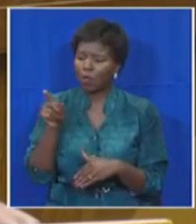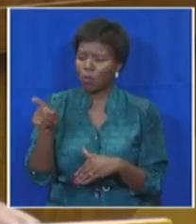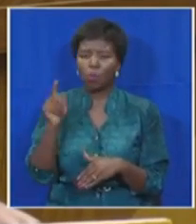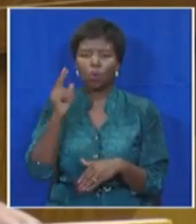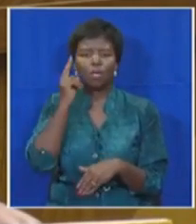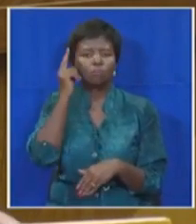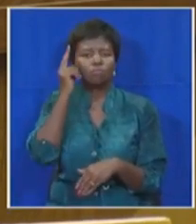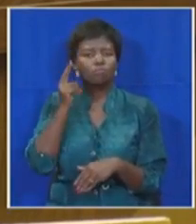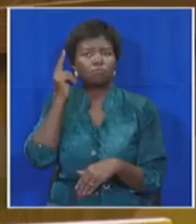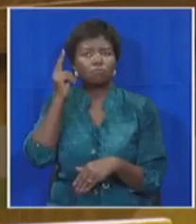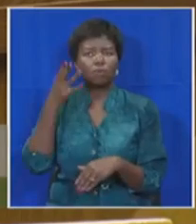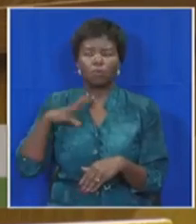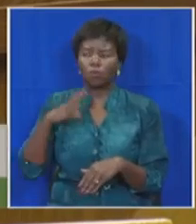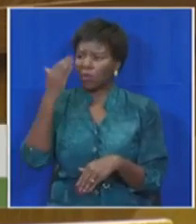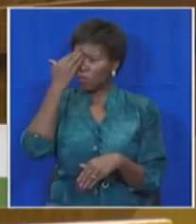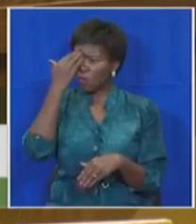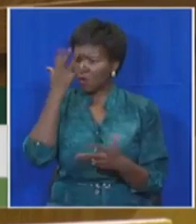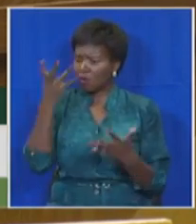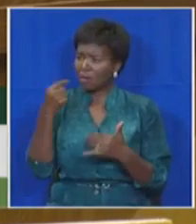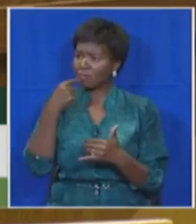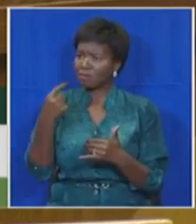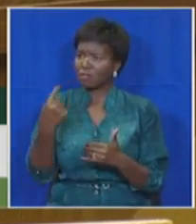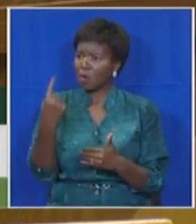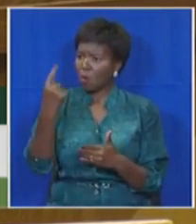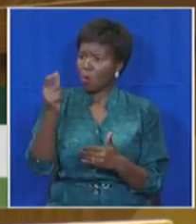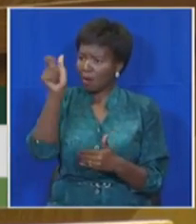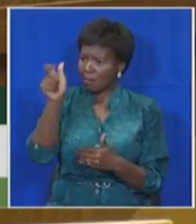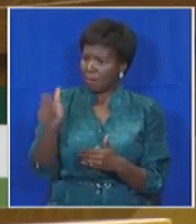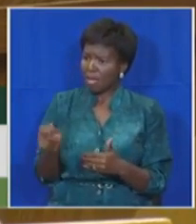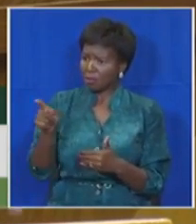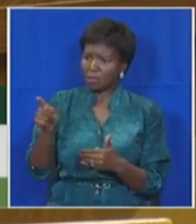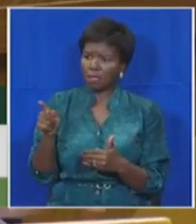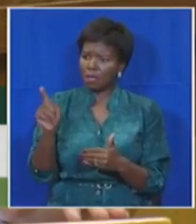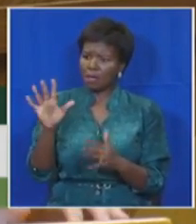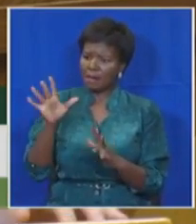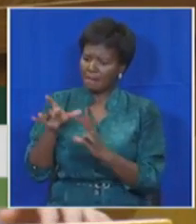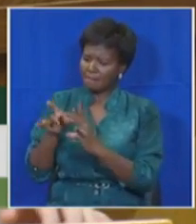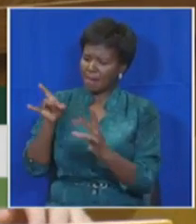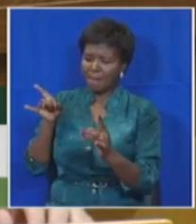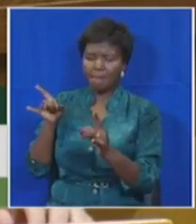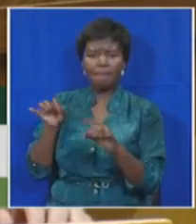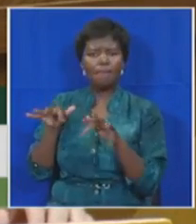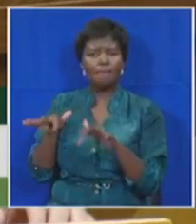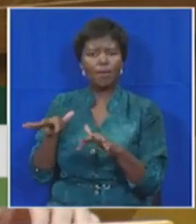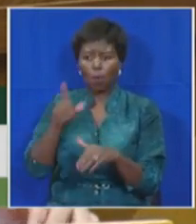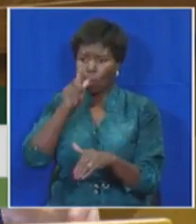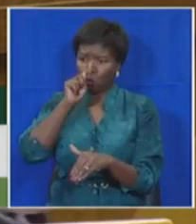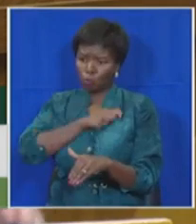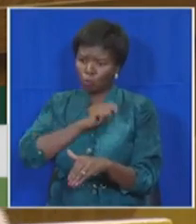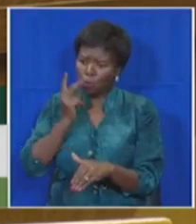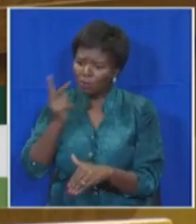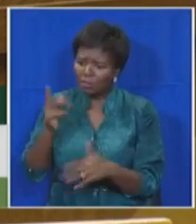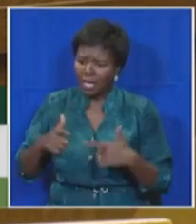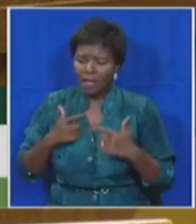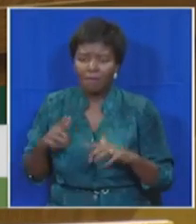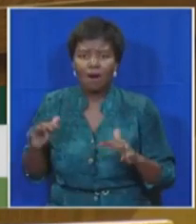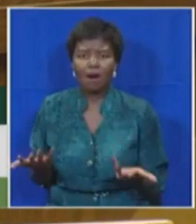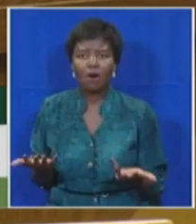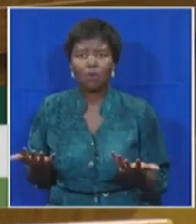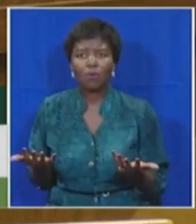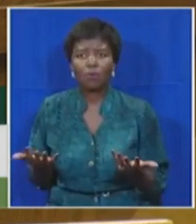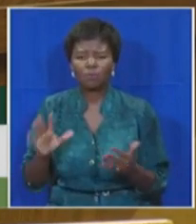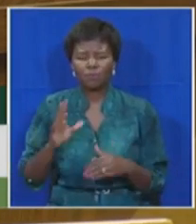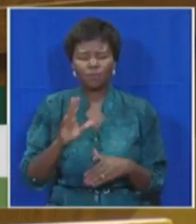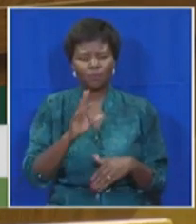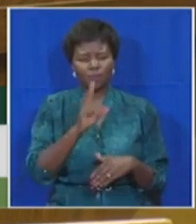if it was at all possible for one man to be so detached from the lived experience of our people. Honourable